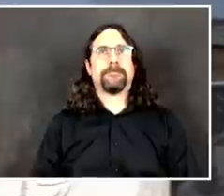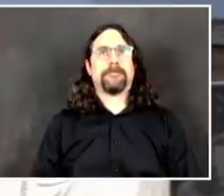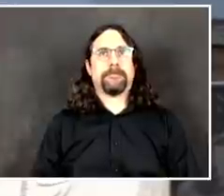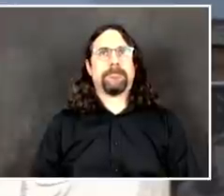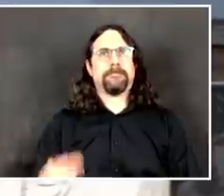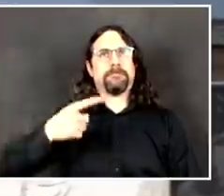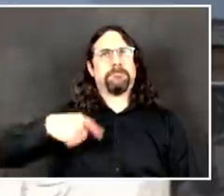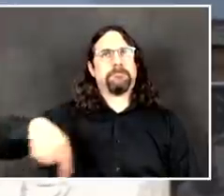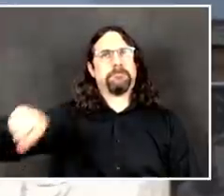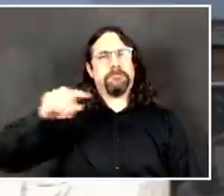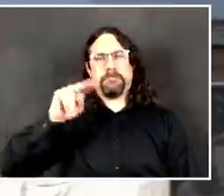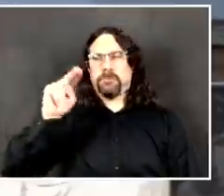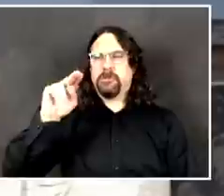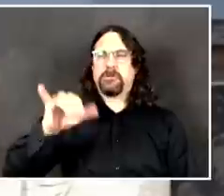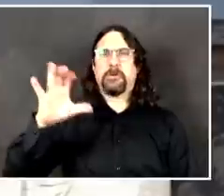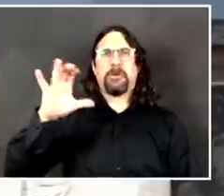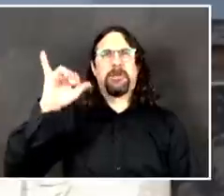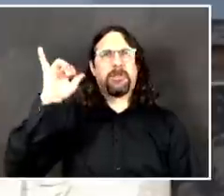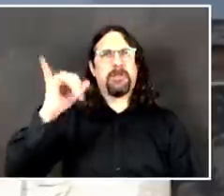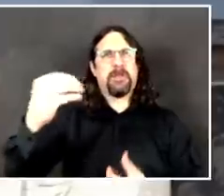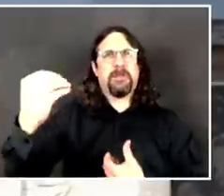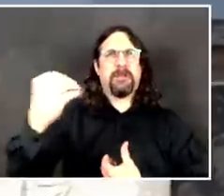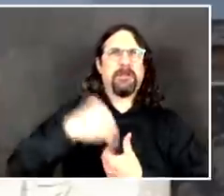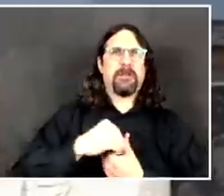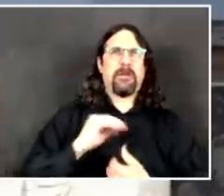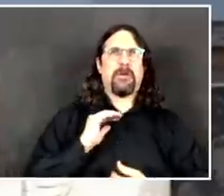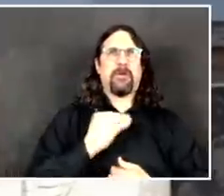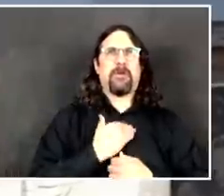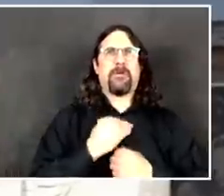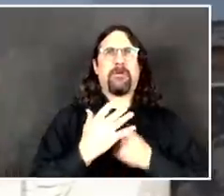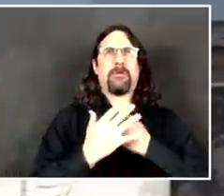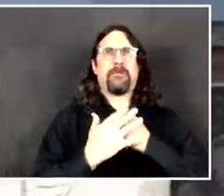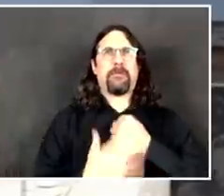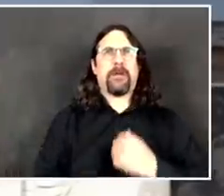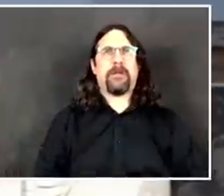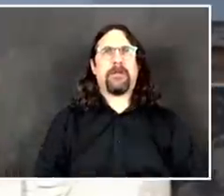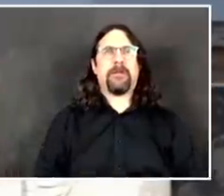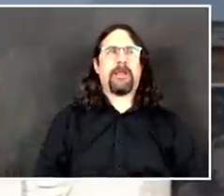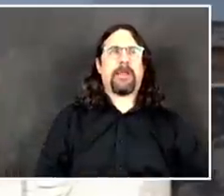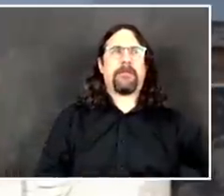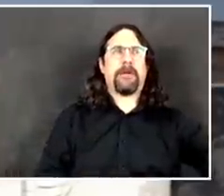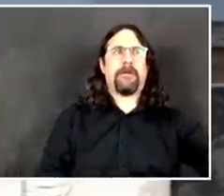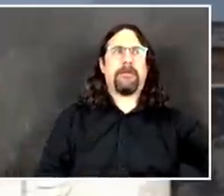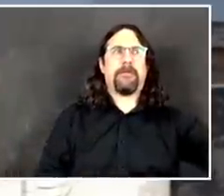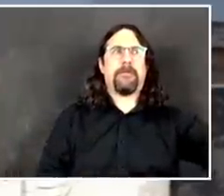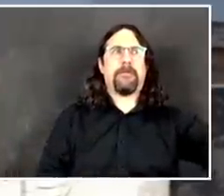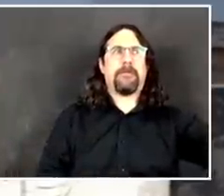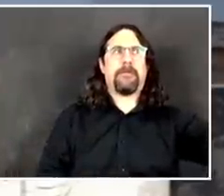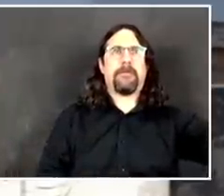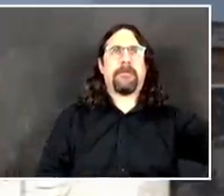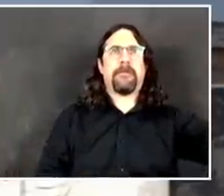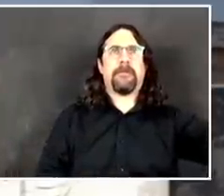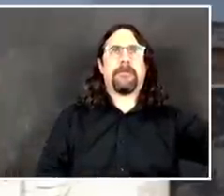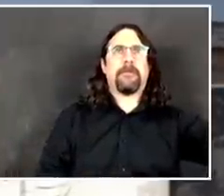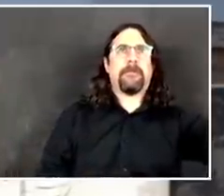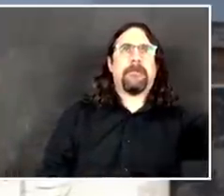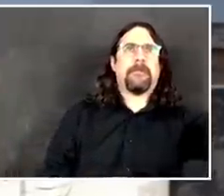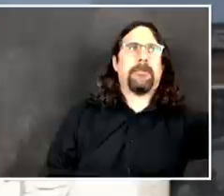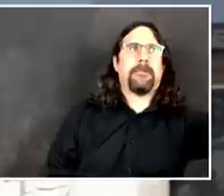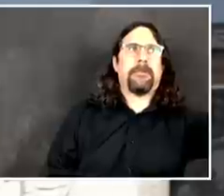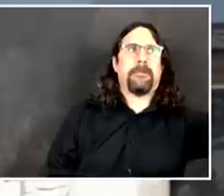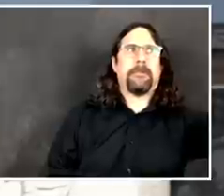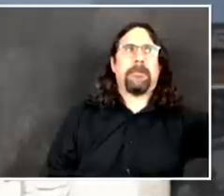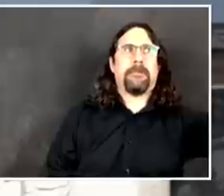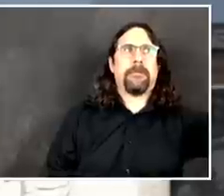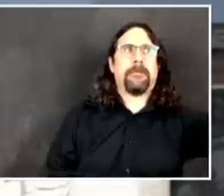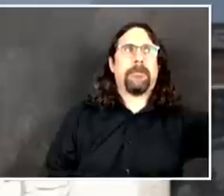a reason we are known as this great capital of entrepreneurship and creativity and ingenuity.